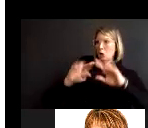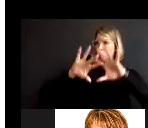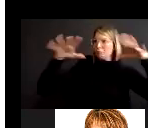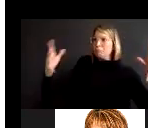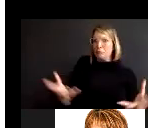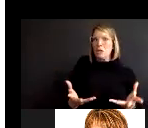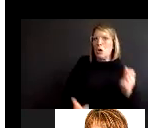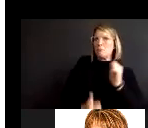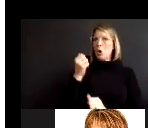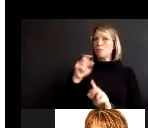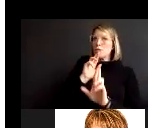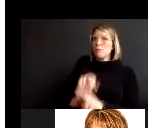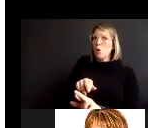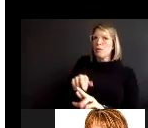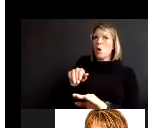see that.